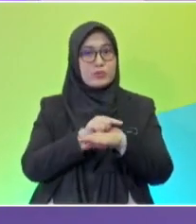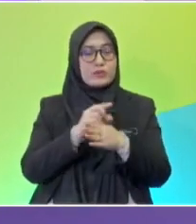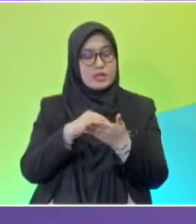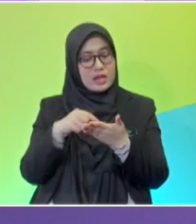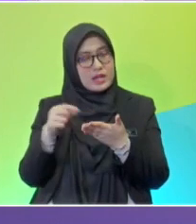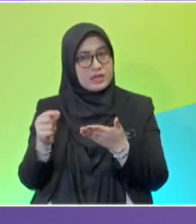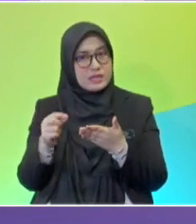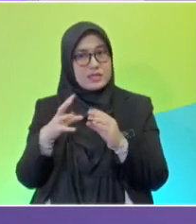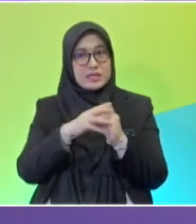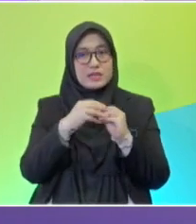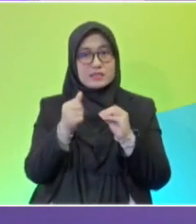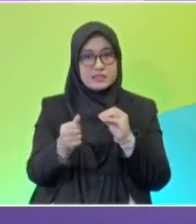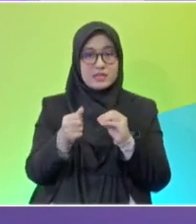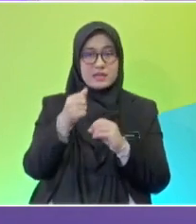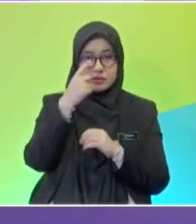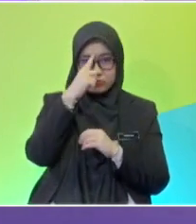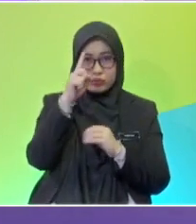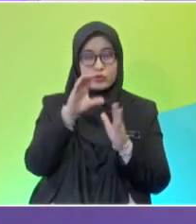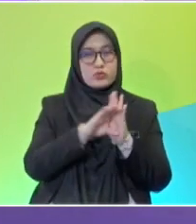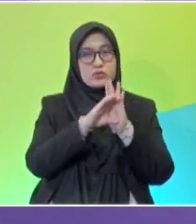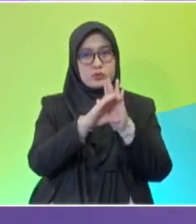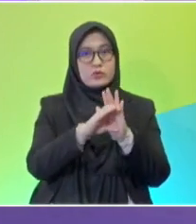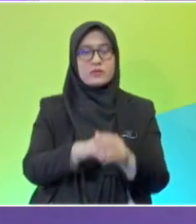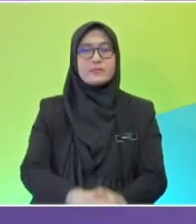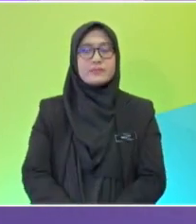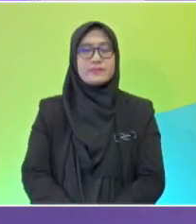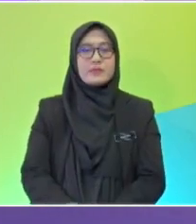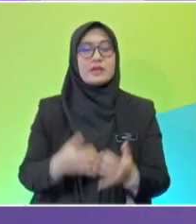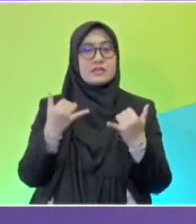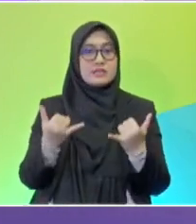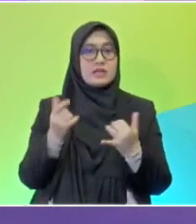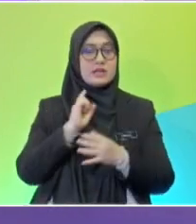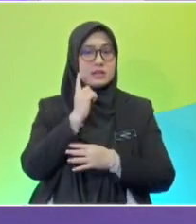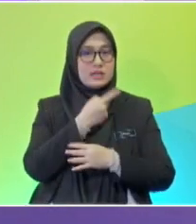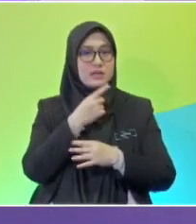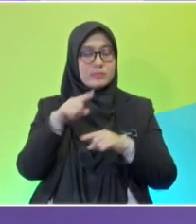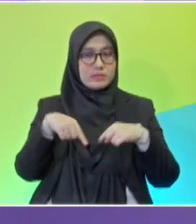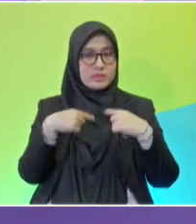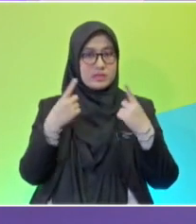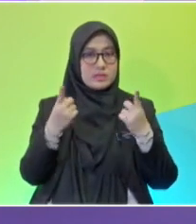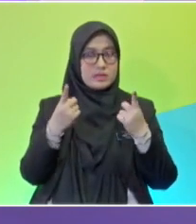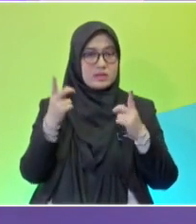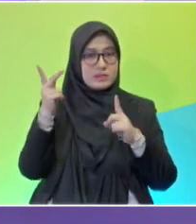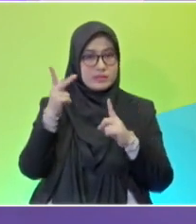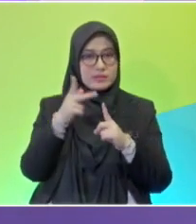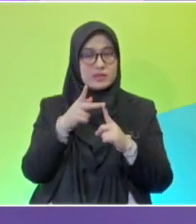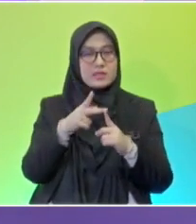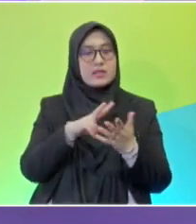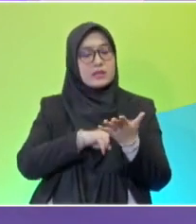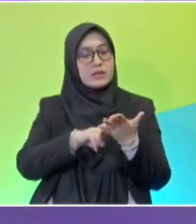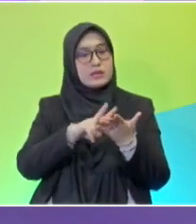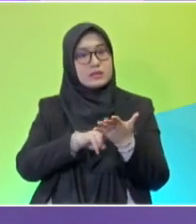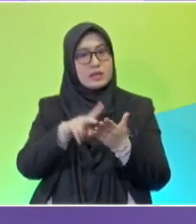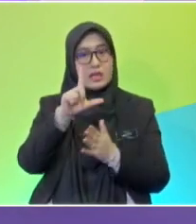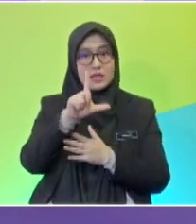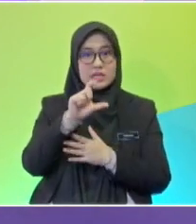this particular segment, I'm going to focus specifically on a reading, learning standard and help